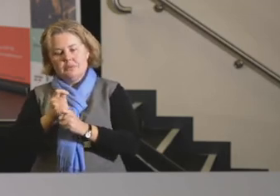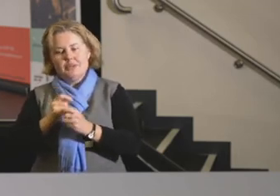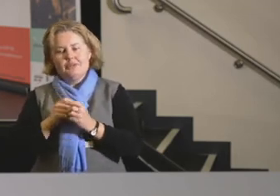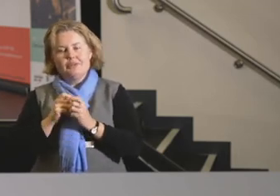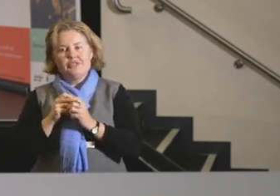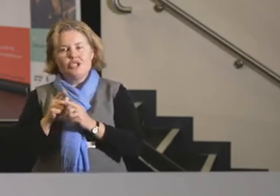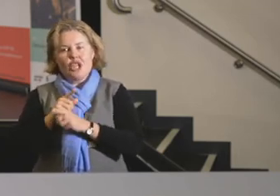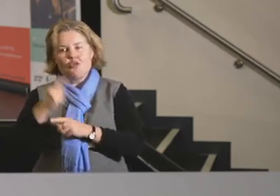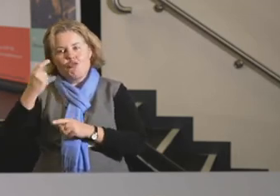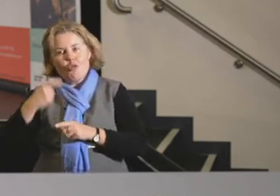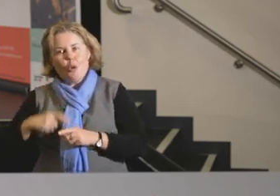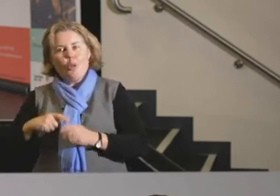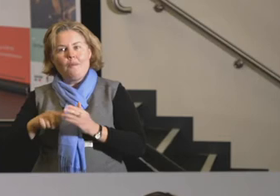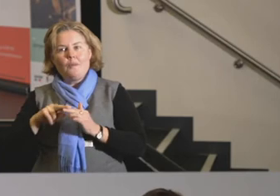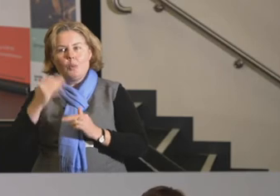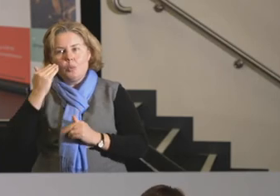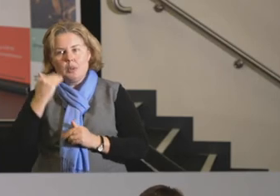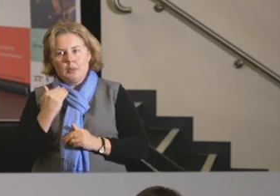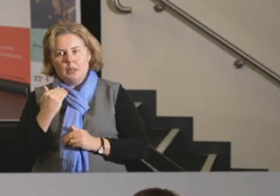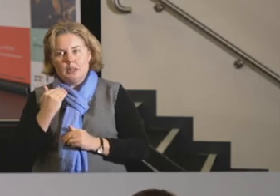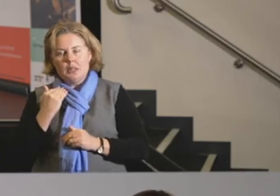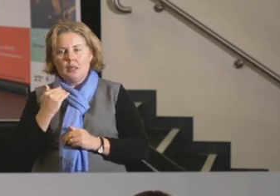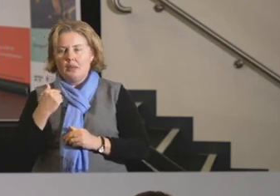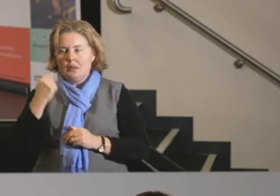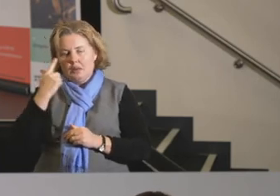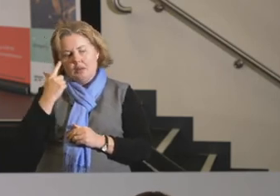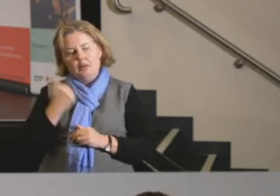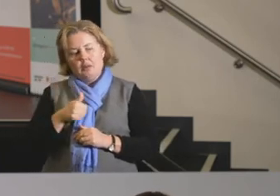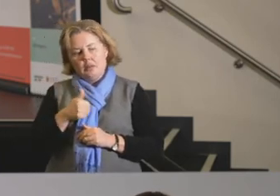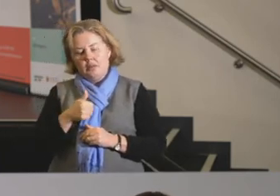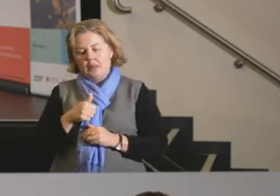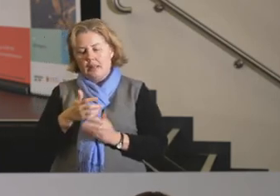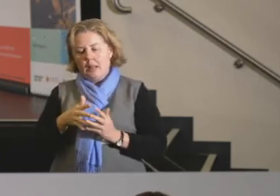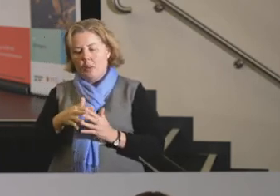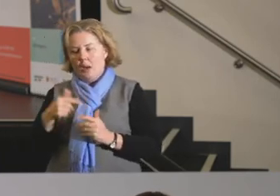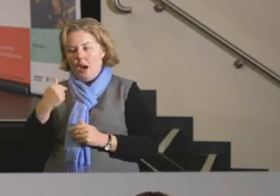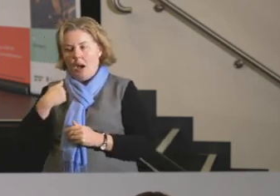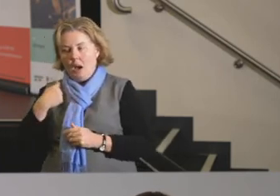So, I mean, just a practical way in which I work this is